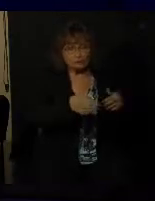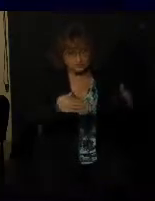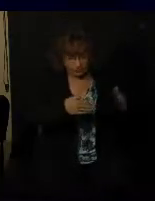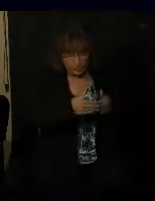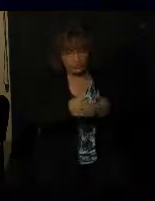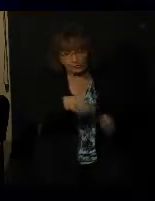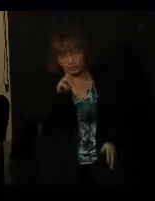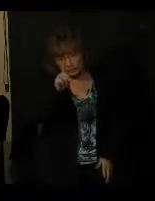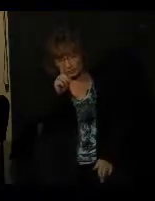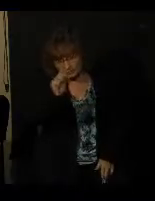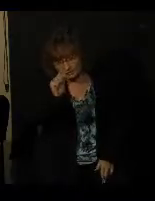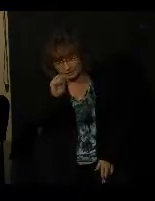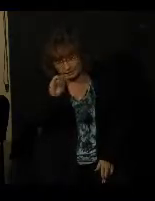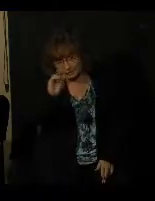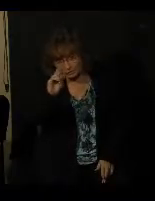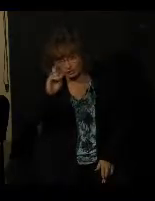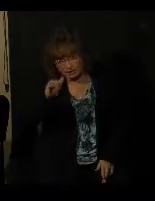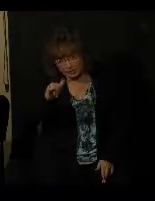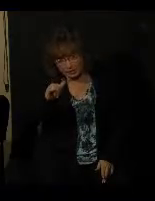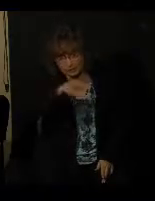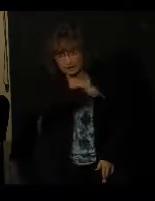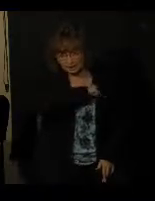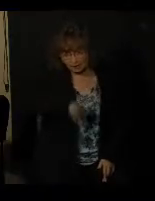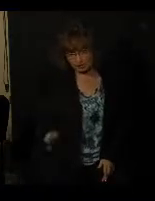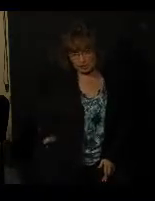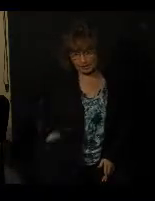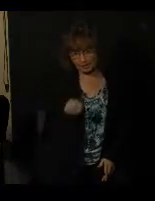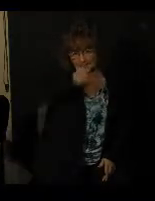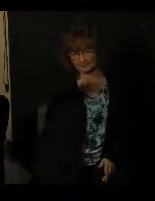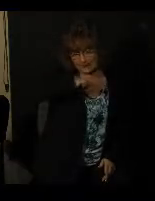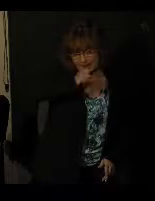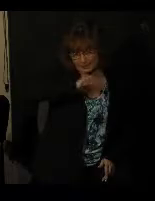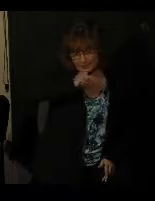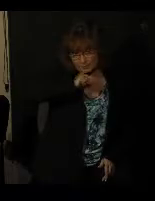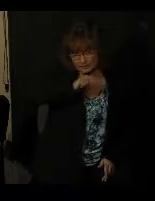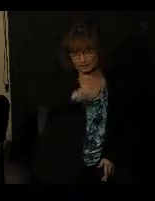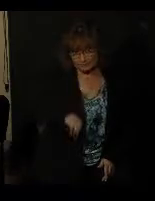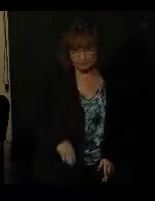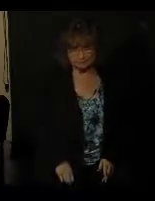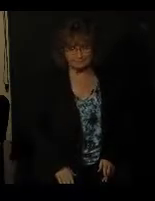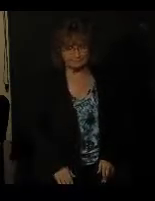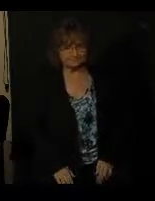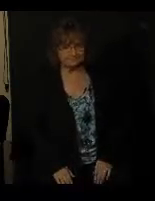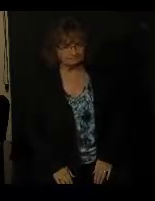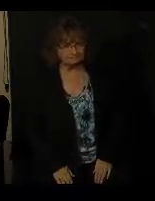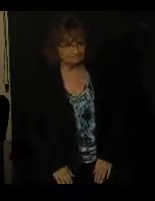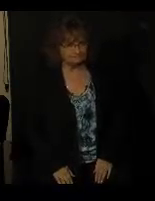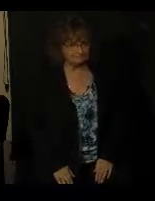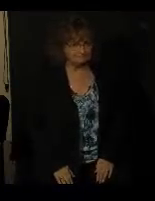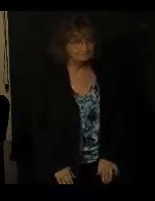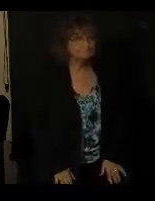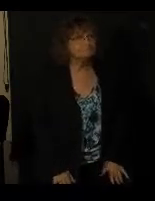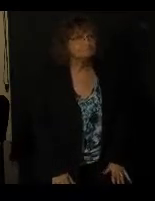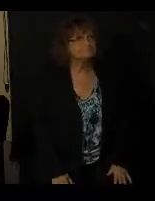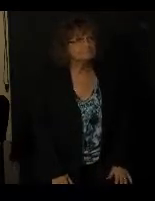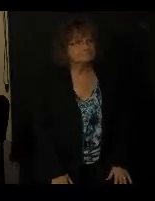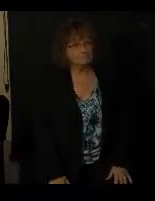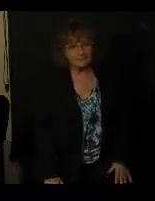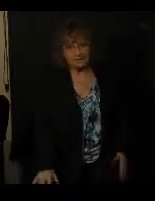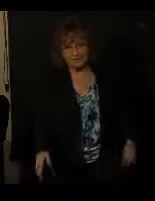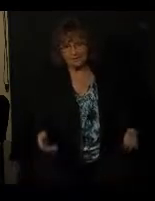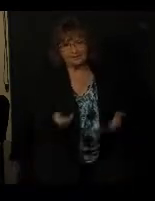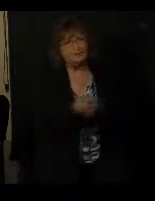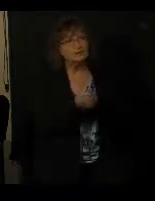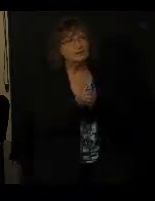Verse 9, "Remember the former things of old, for I am God and there is none else. I am God and there is none like